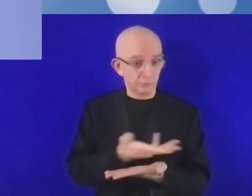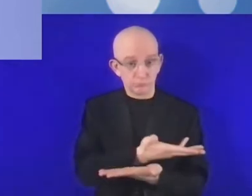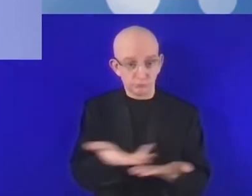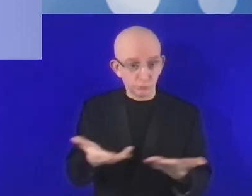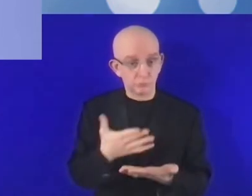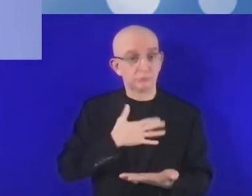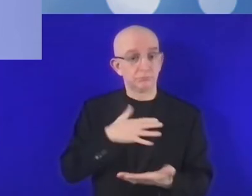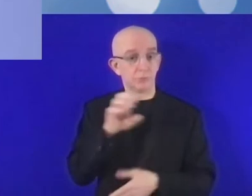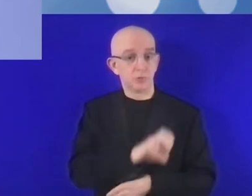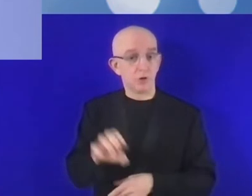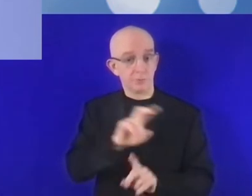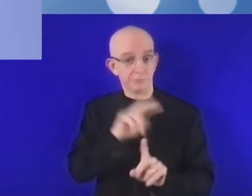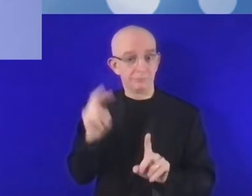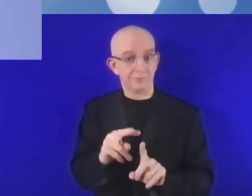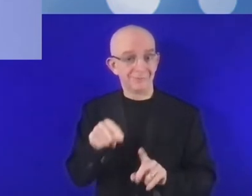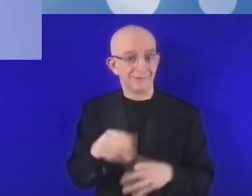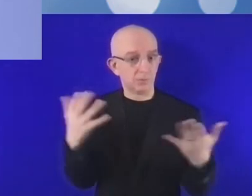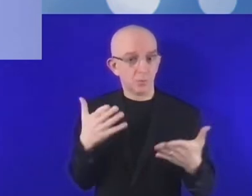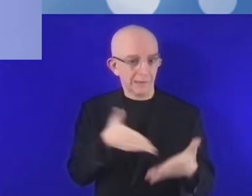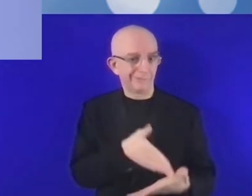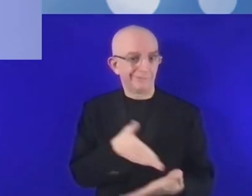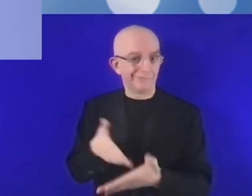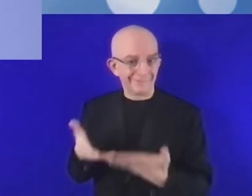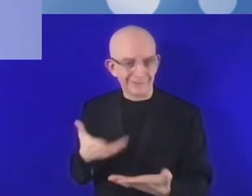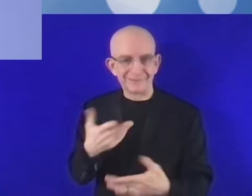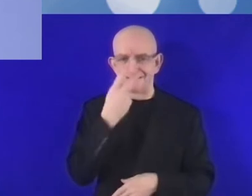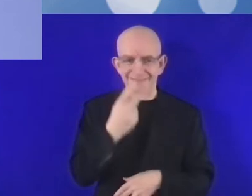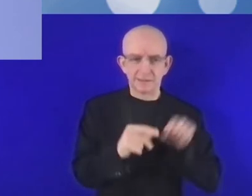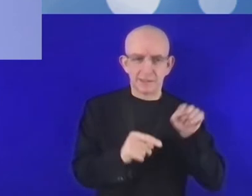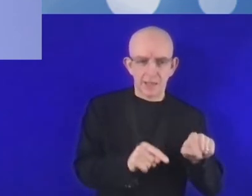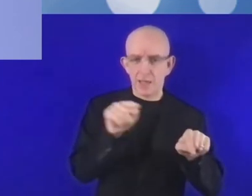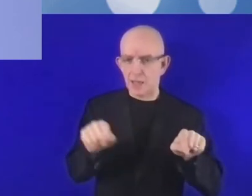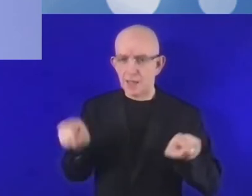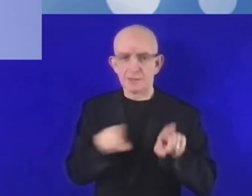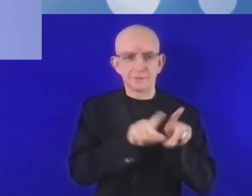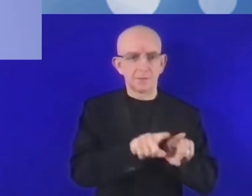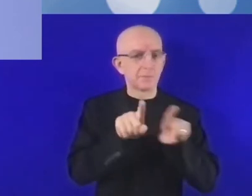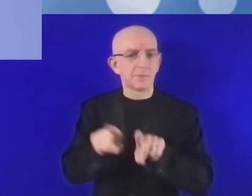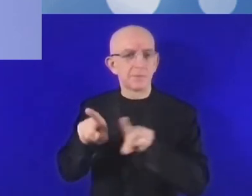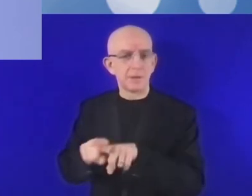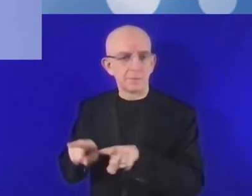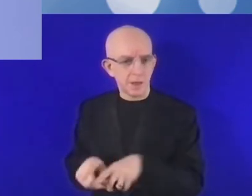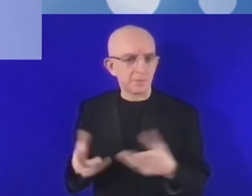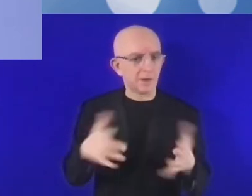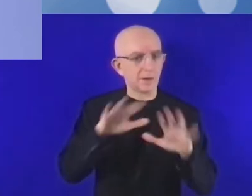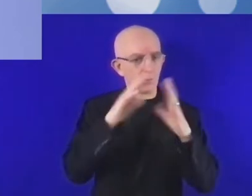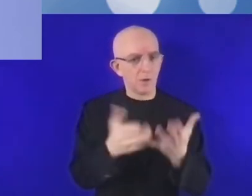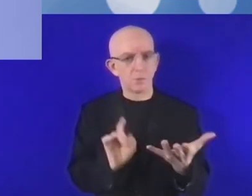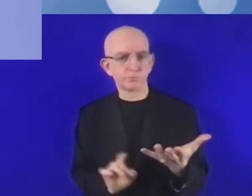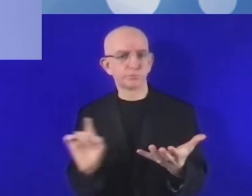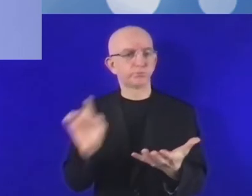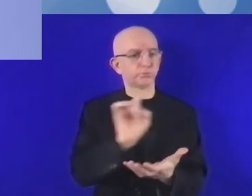around the world so on digitalization gap today we are talking that